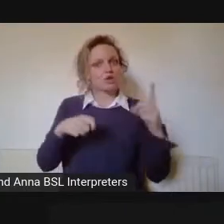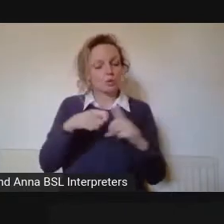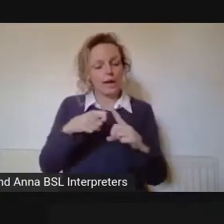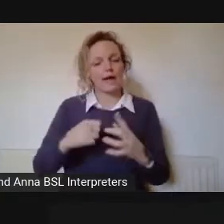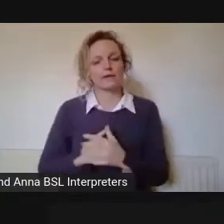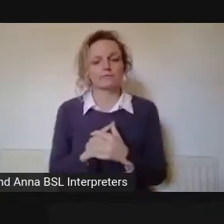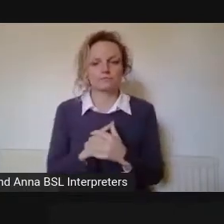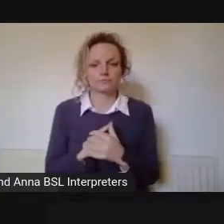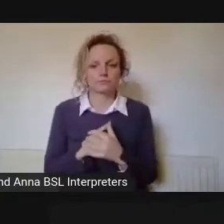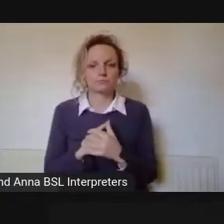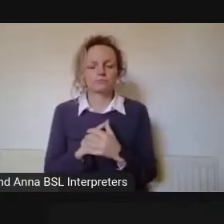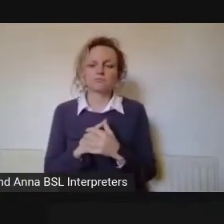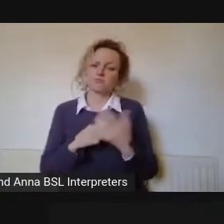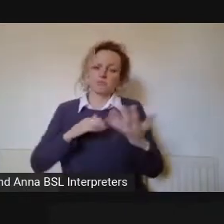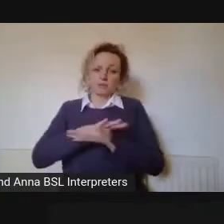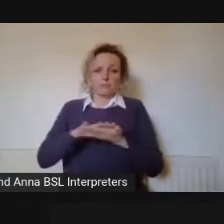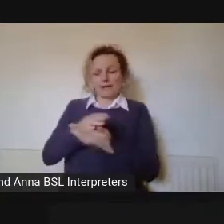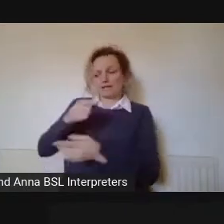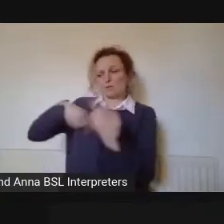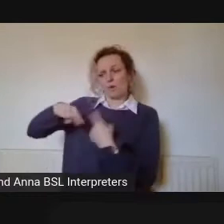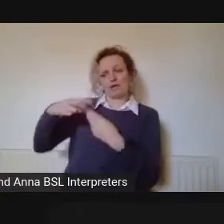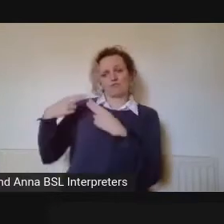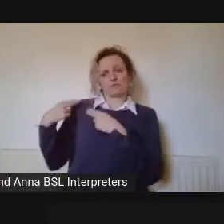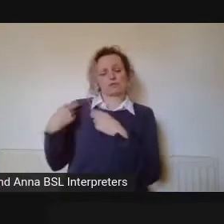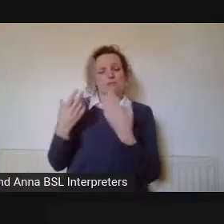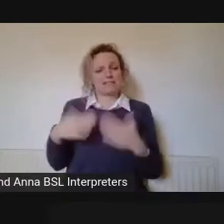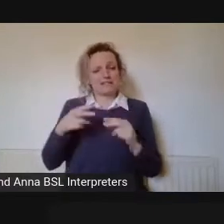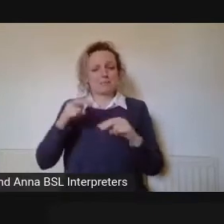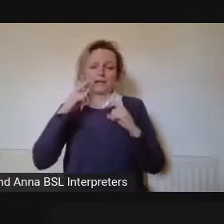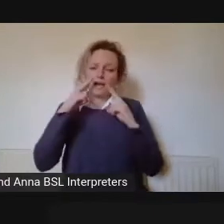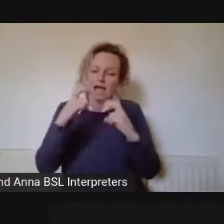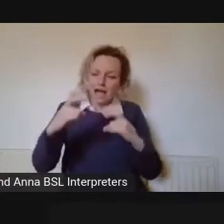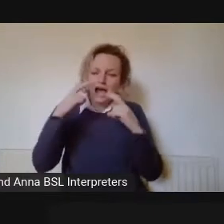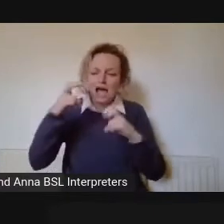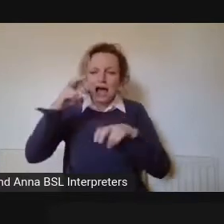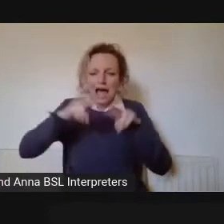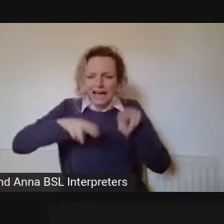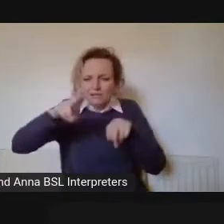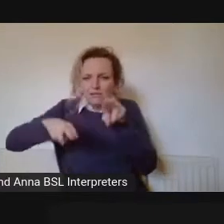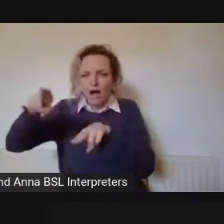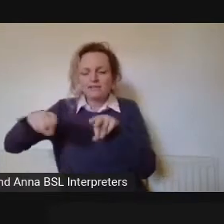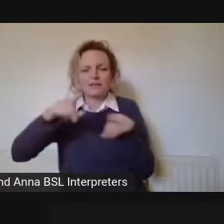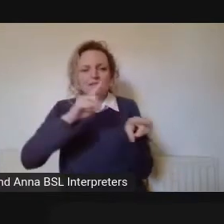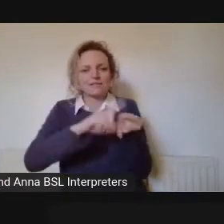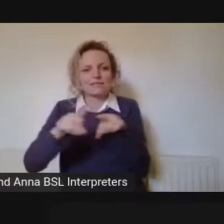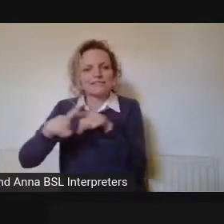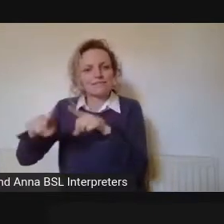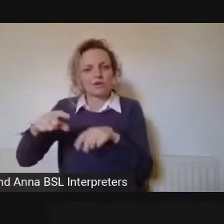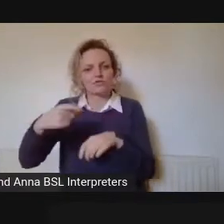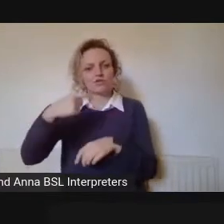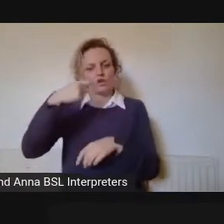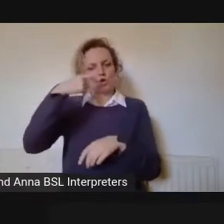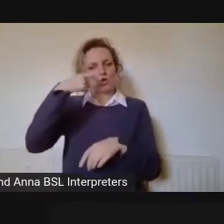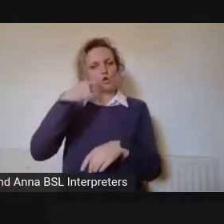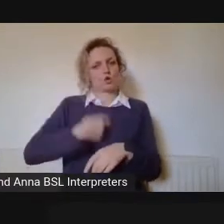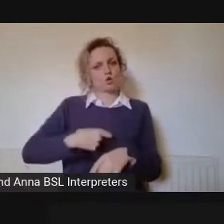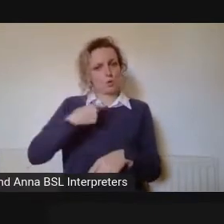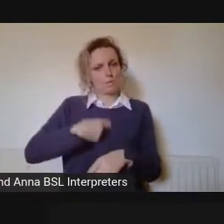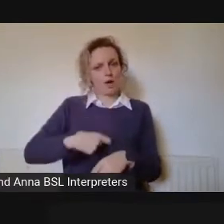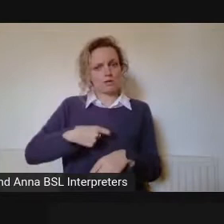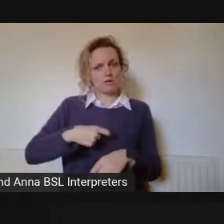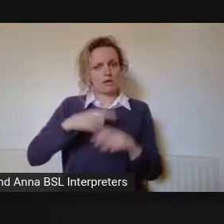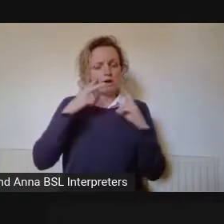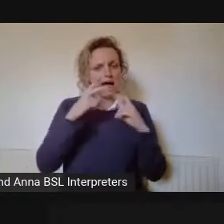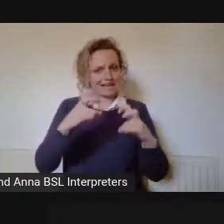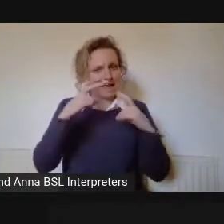on the web, verifying it through human analysis as well as AI where it made sense to do so,